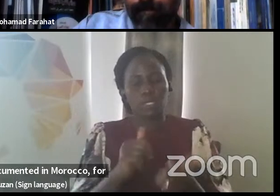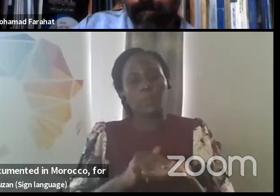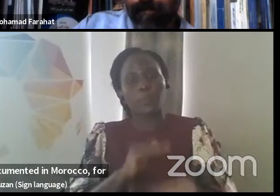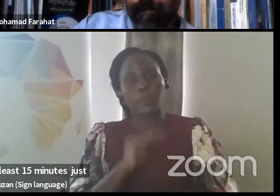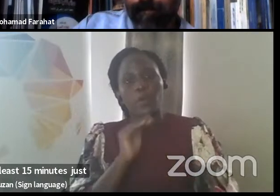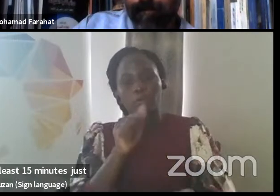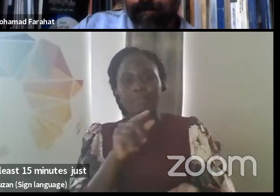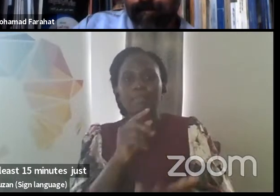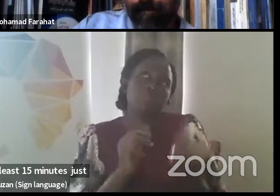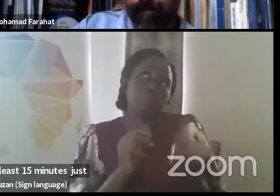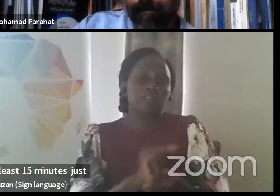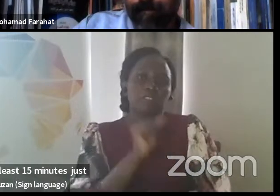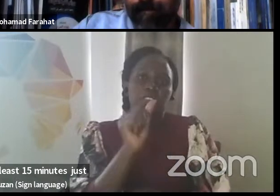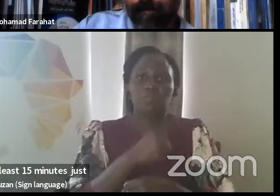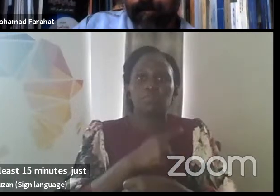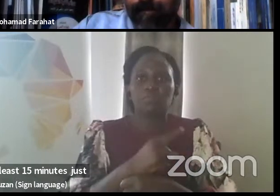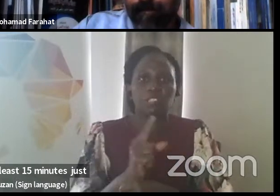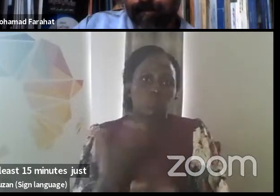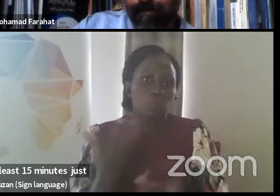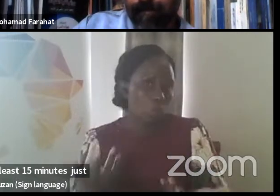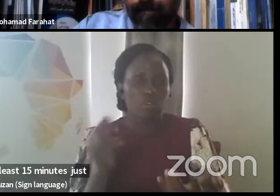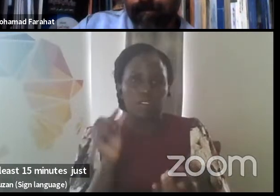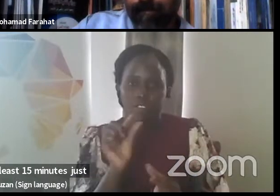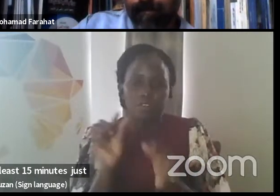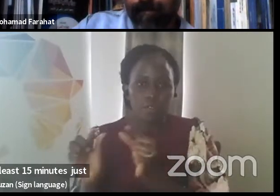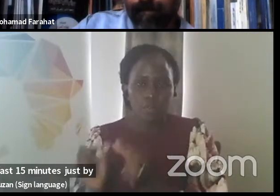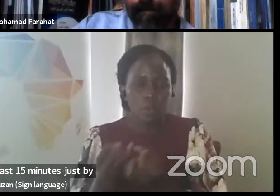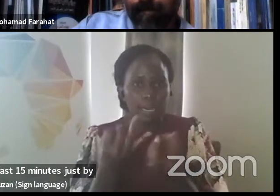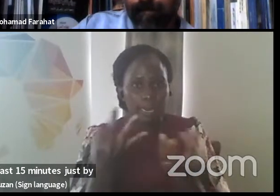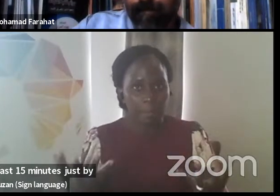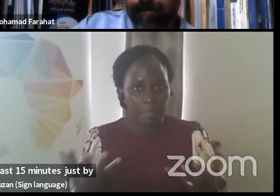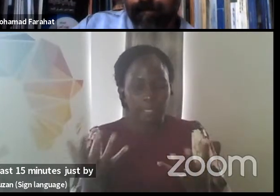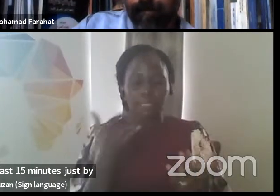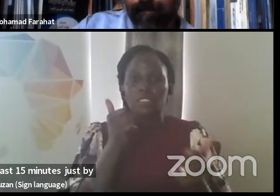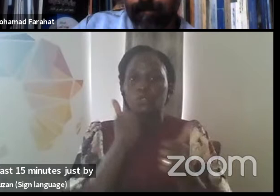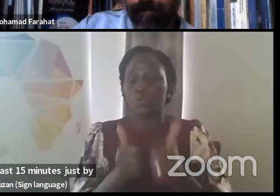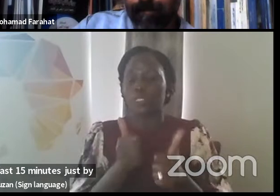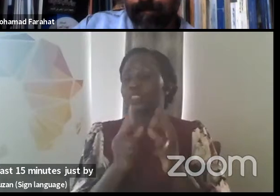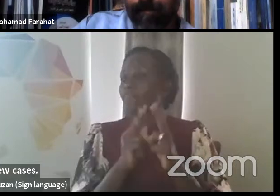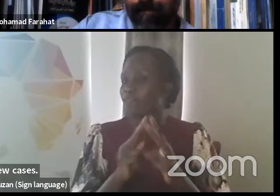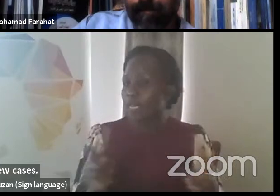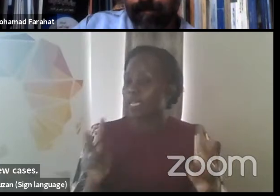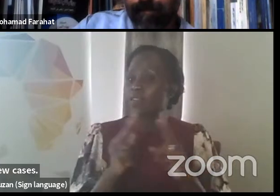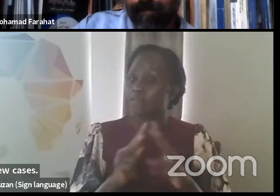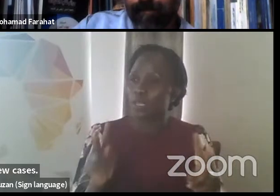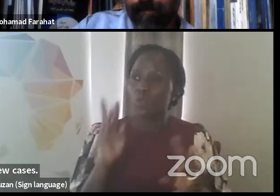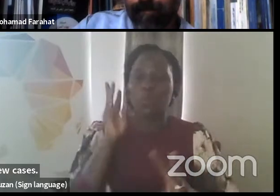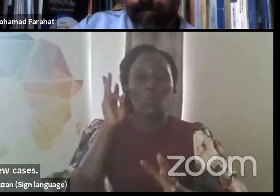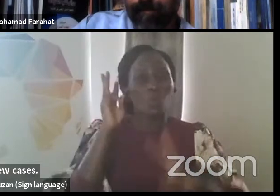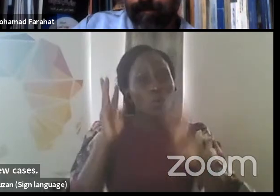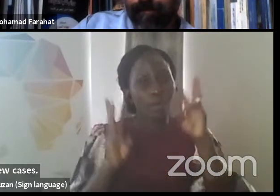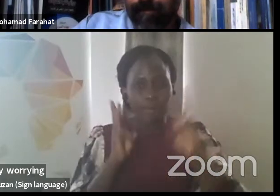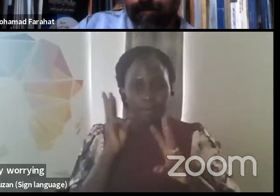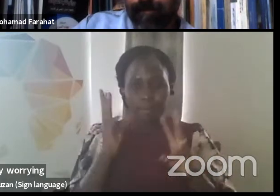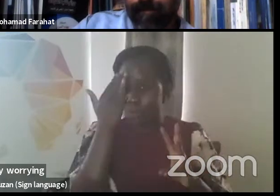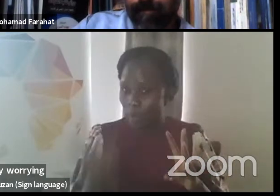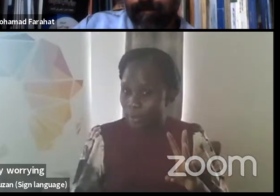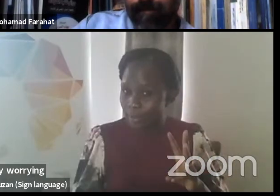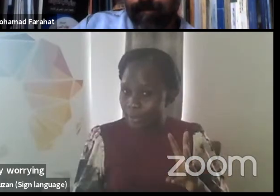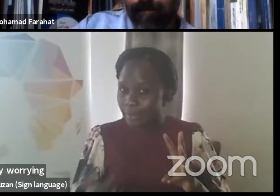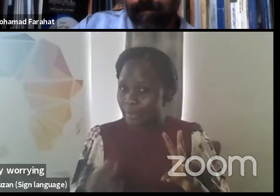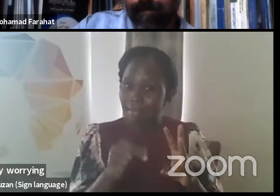minutes just by mentioning a few cases. And this is very worrying, because it's not just